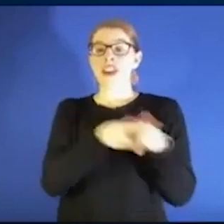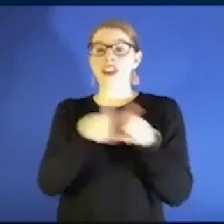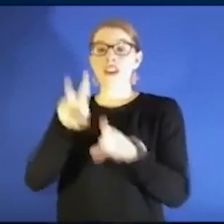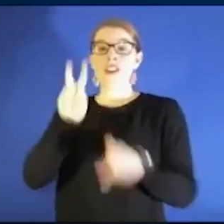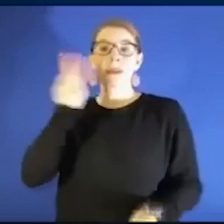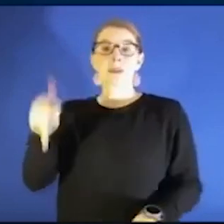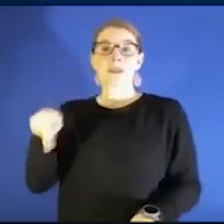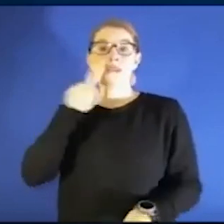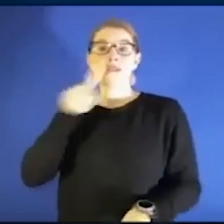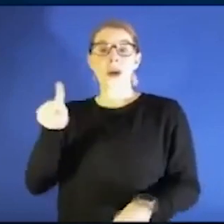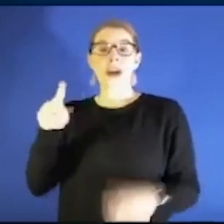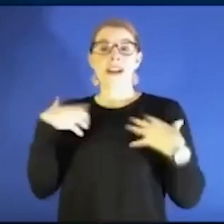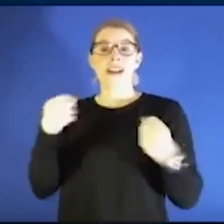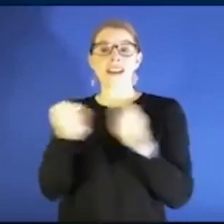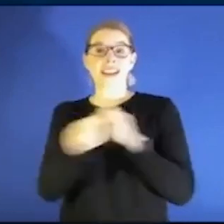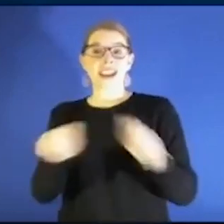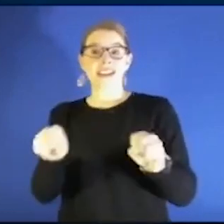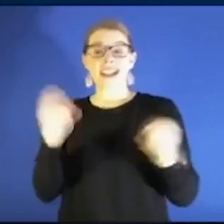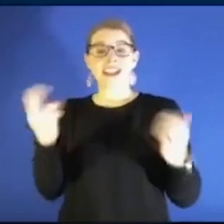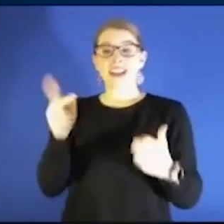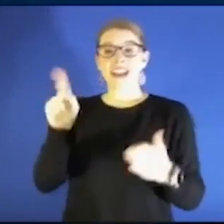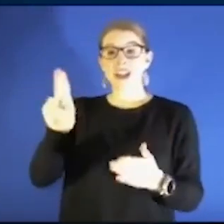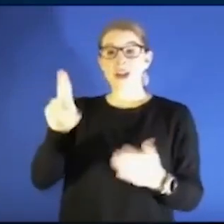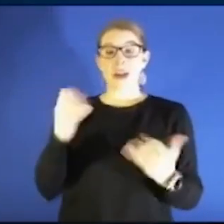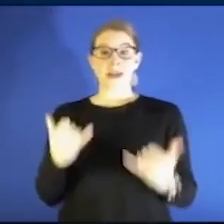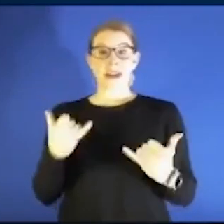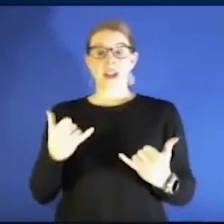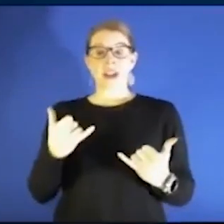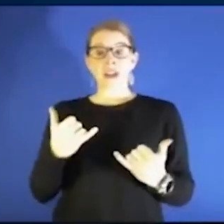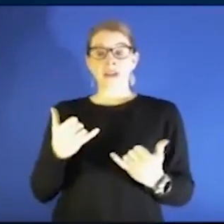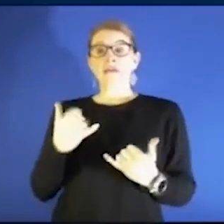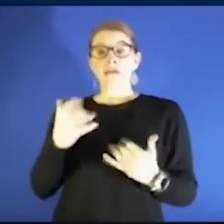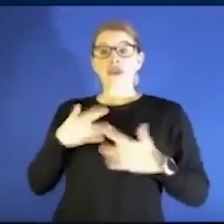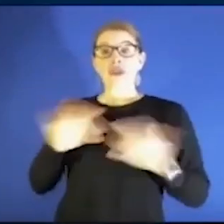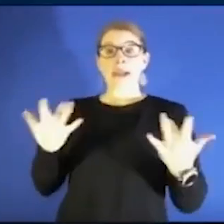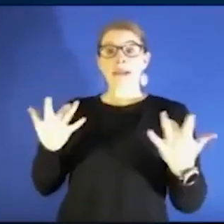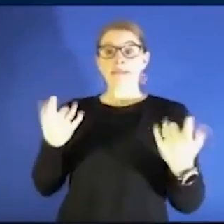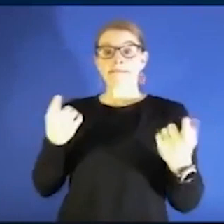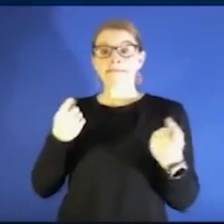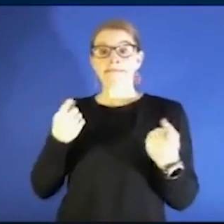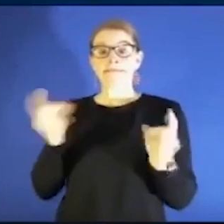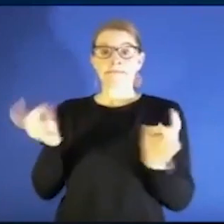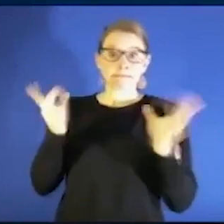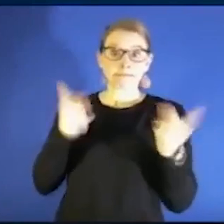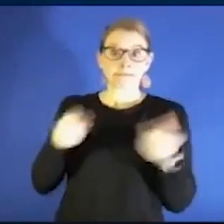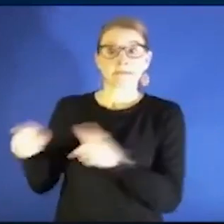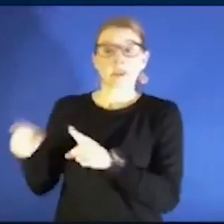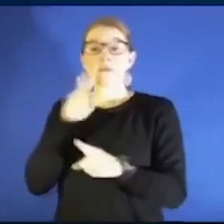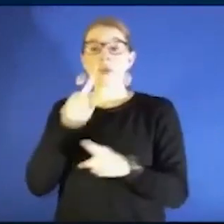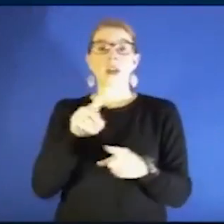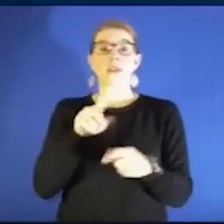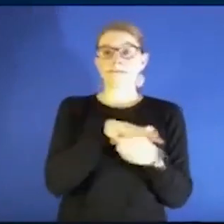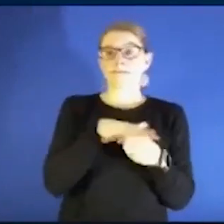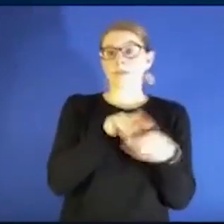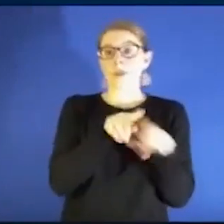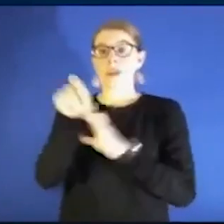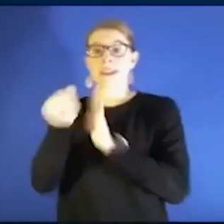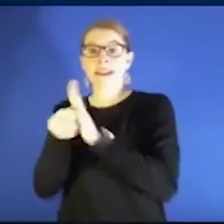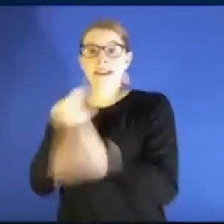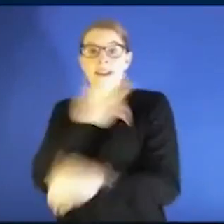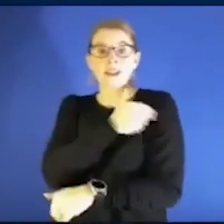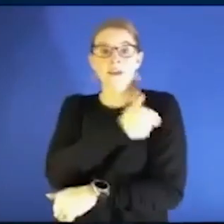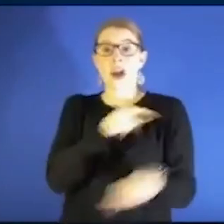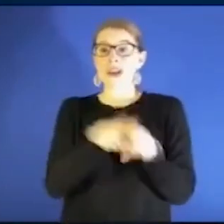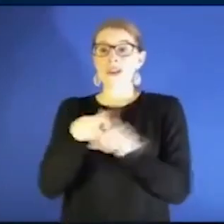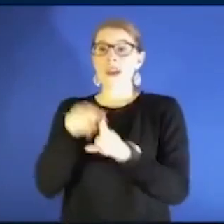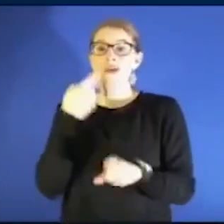system, with updates on the current crisis with regional and state hospitals. Also, it is Restaurant Week. It is beginning